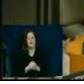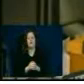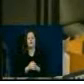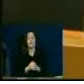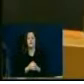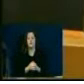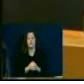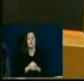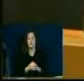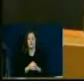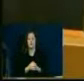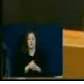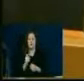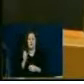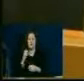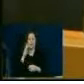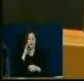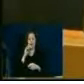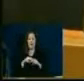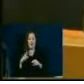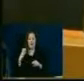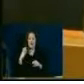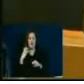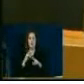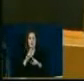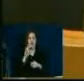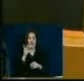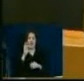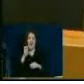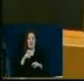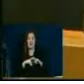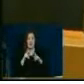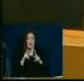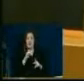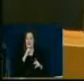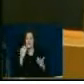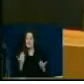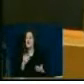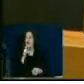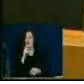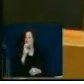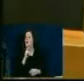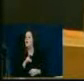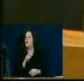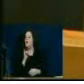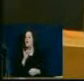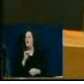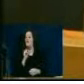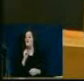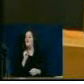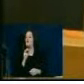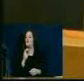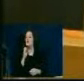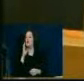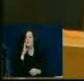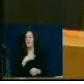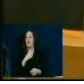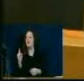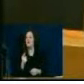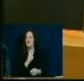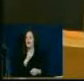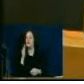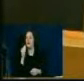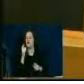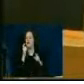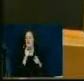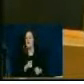I know the chair is not here, but the vice chair is here. I'd like to ask her if she would like to come and just kind of